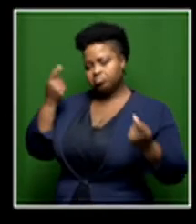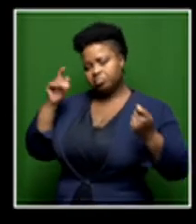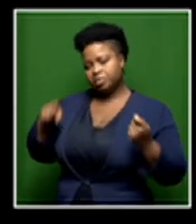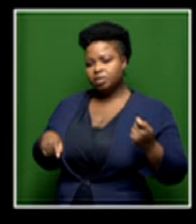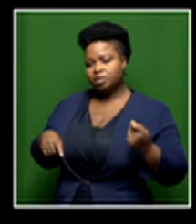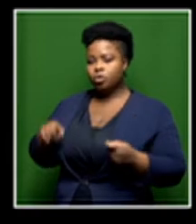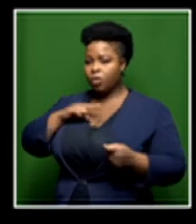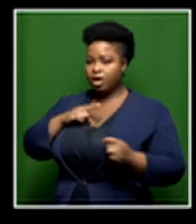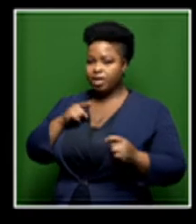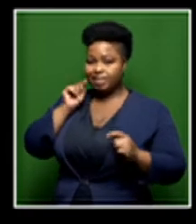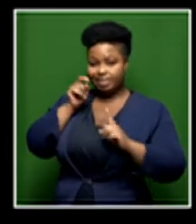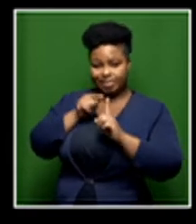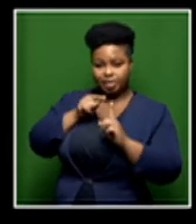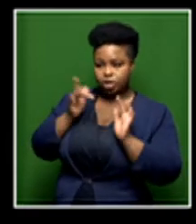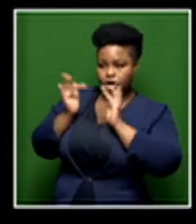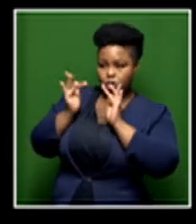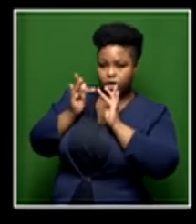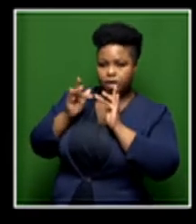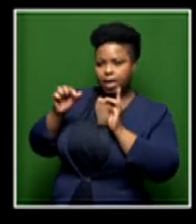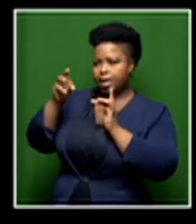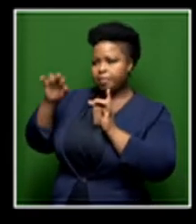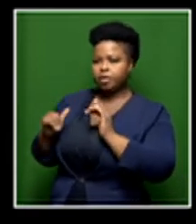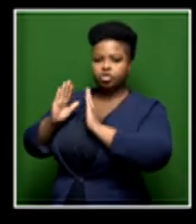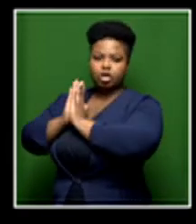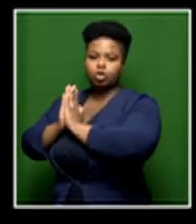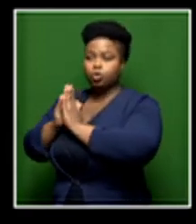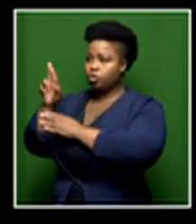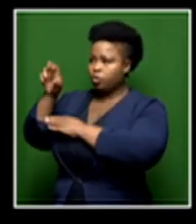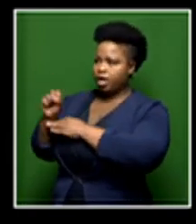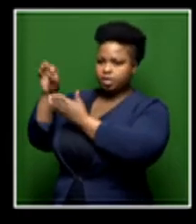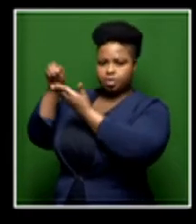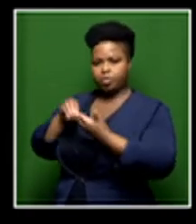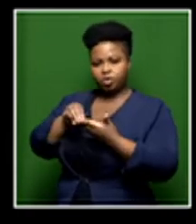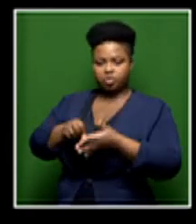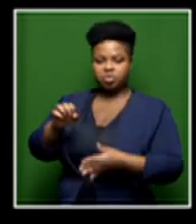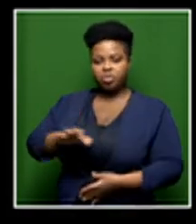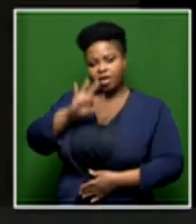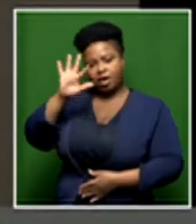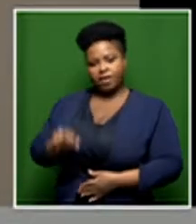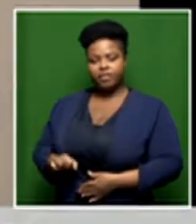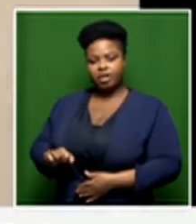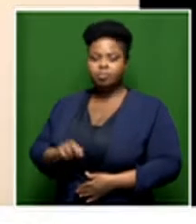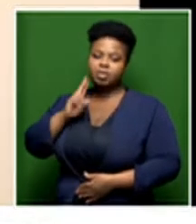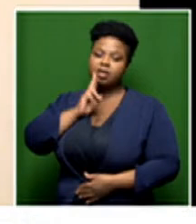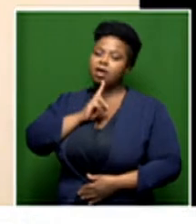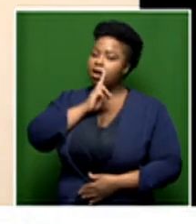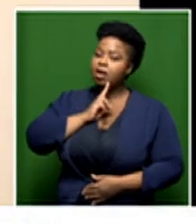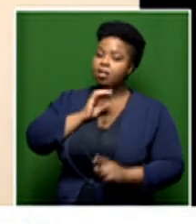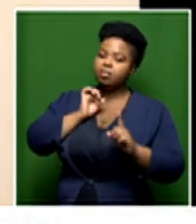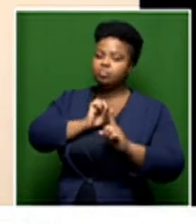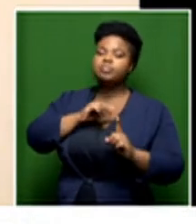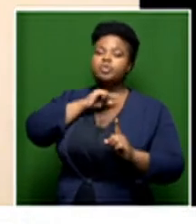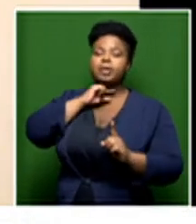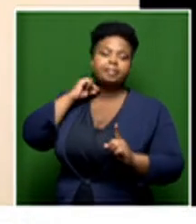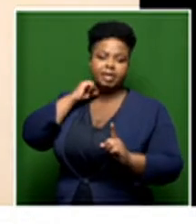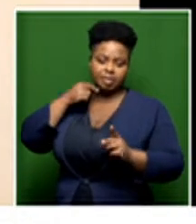was the one who connected with the AME Church in the US, and then introduced her uncle, who was a